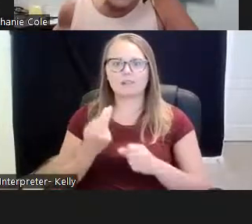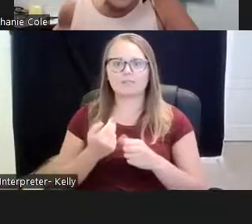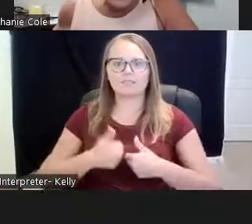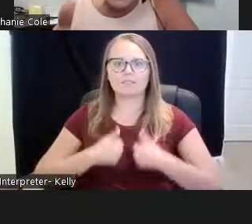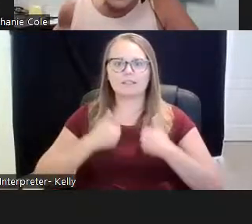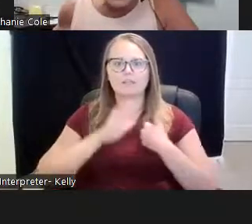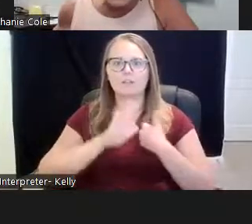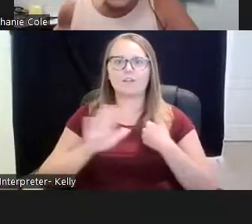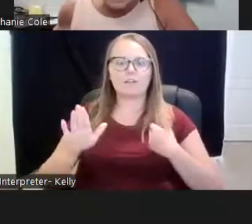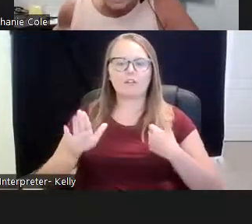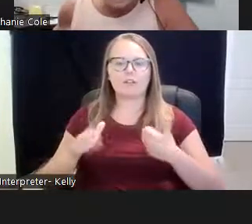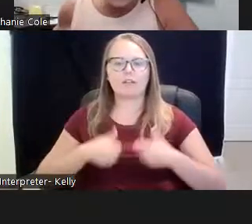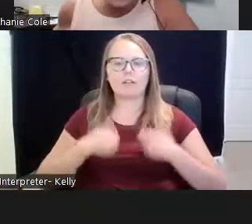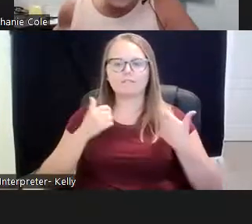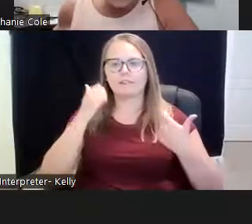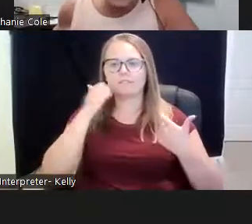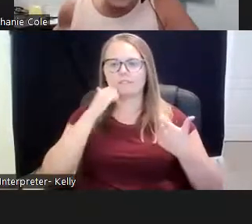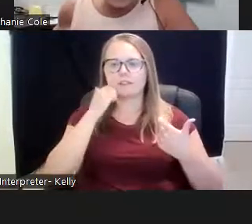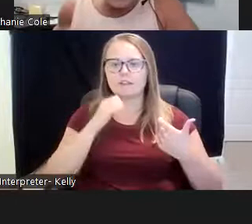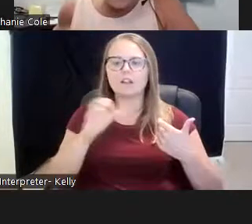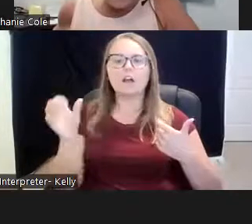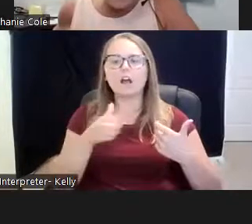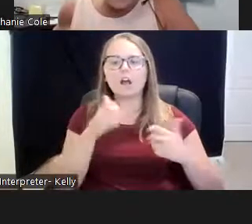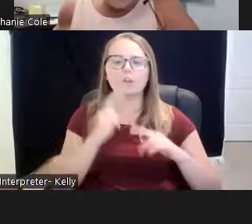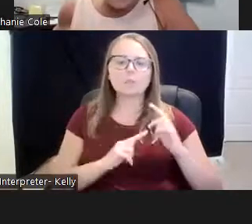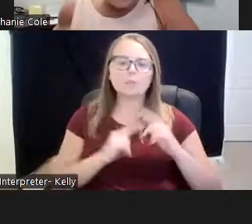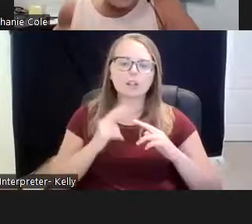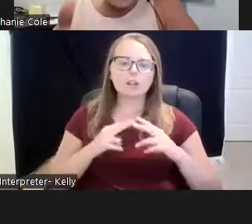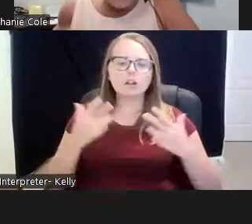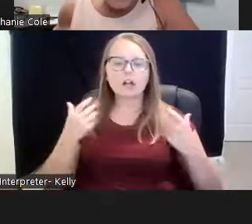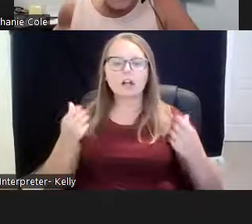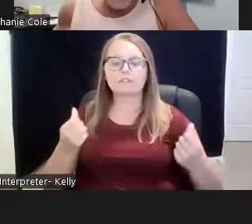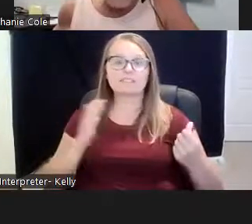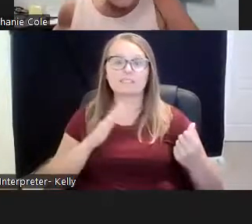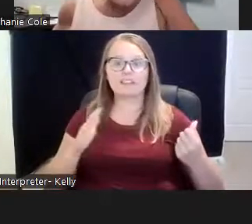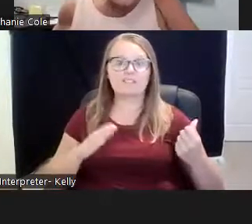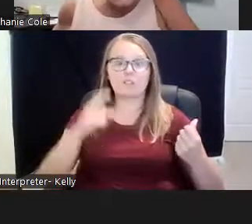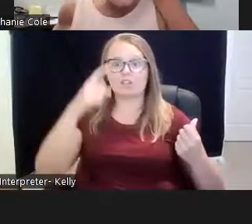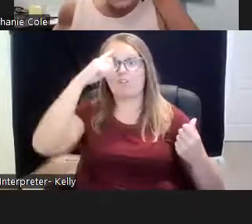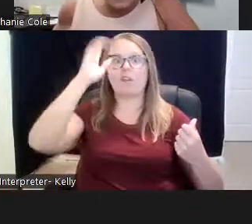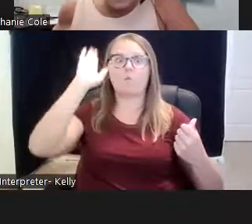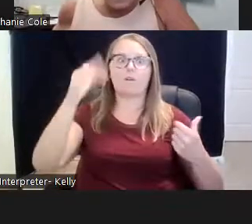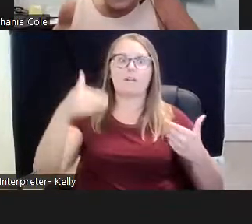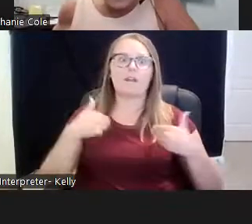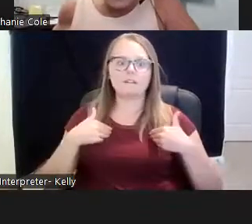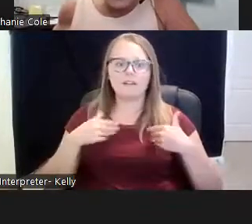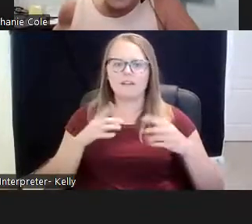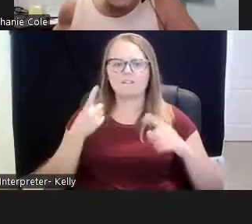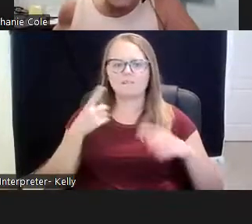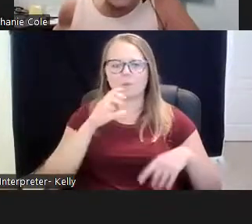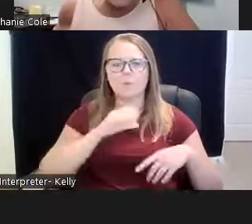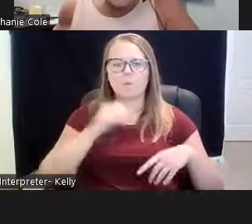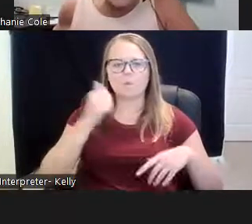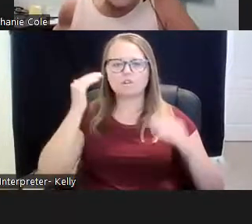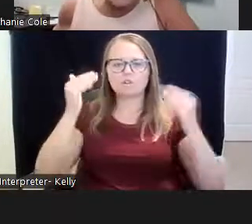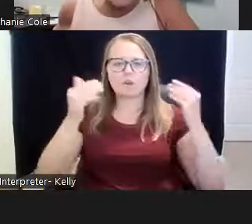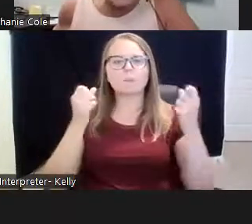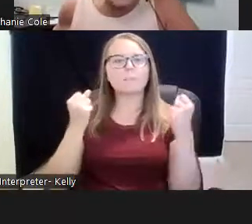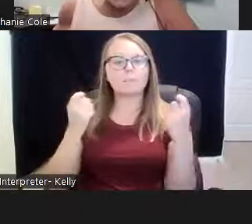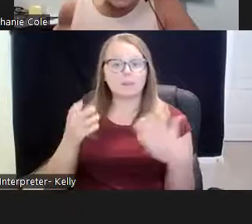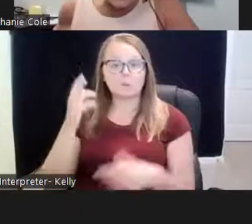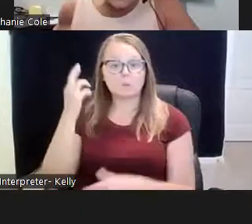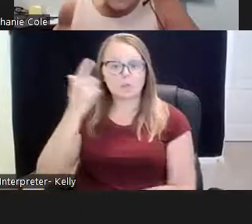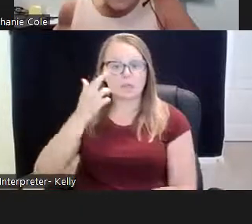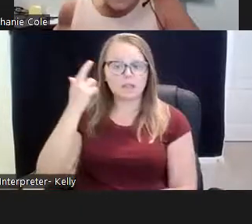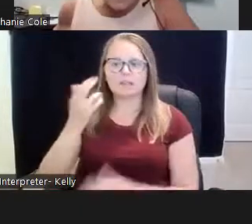is really neat to hear. Others have built confidence that they never thought they would have. And then for the older adults, many have realized that they